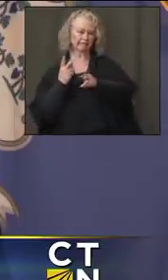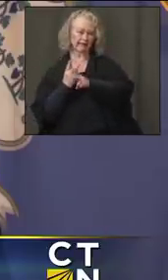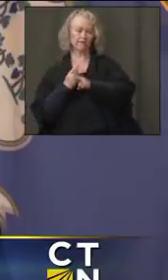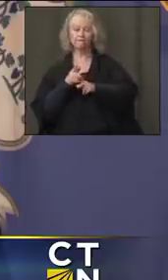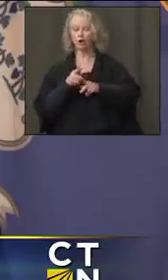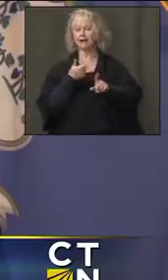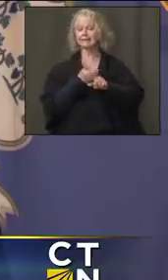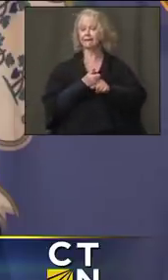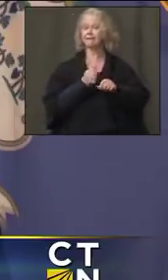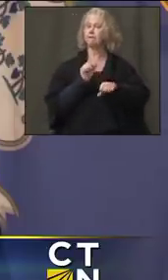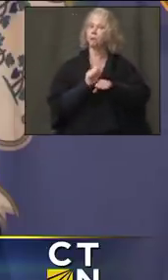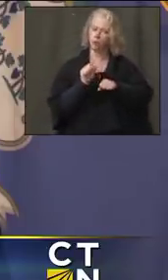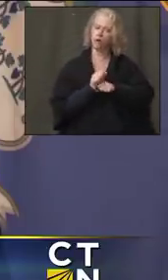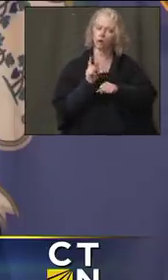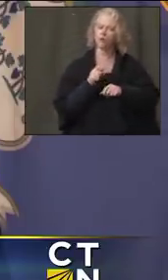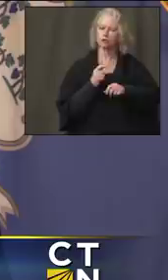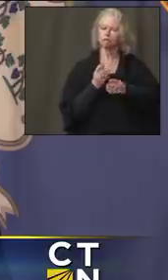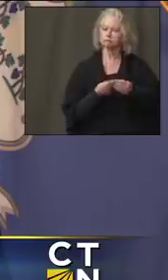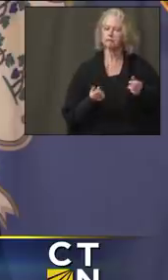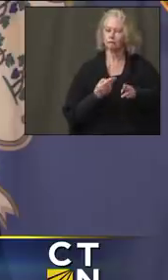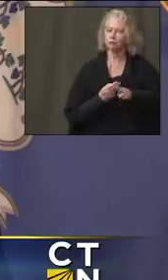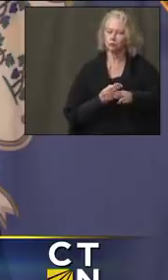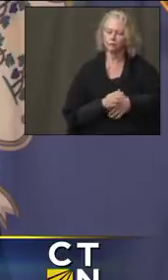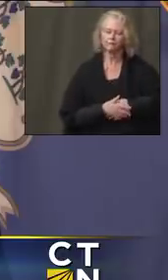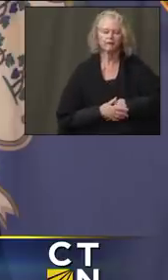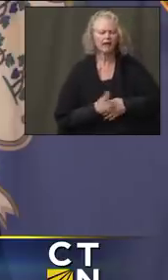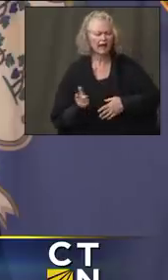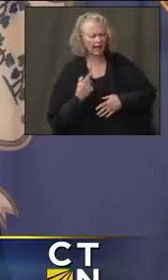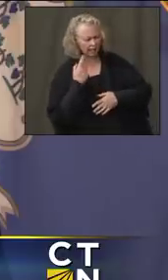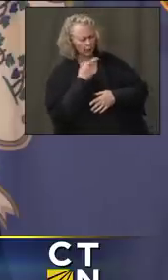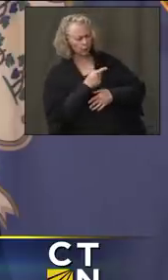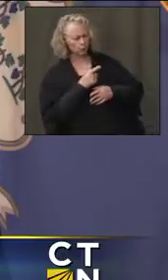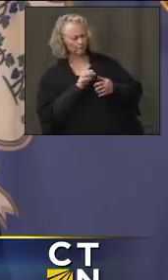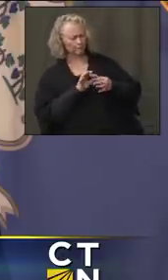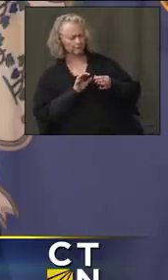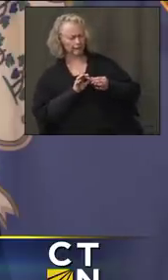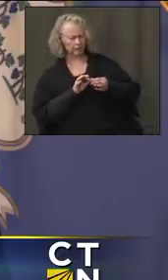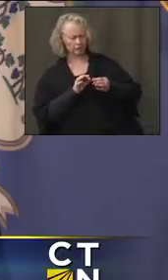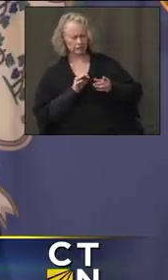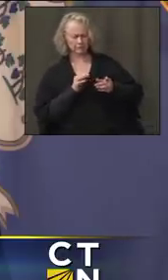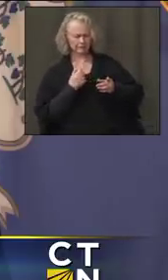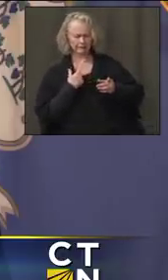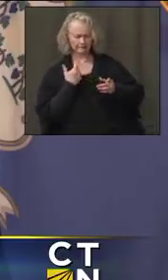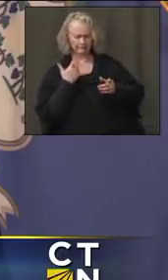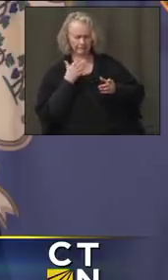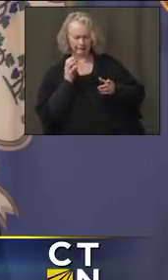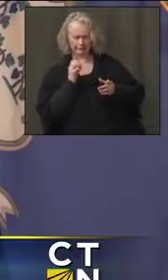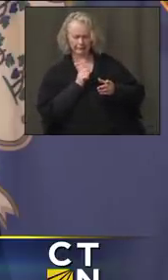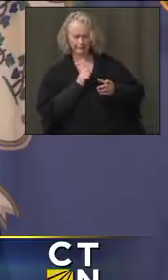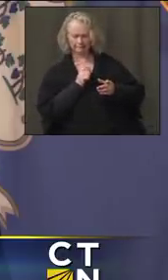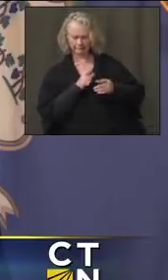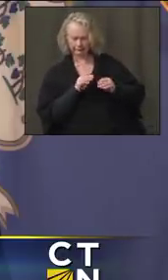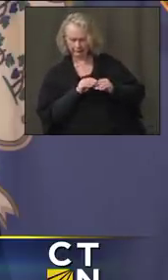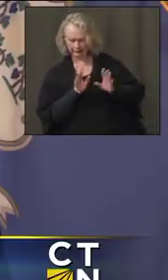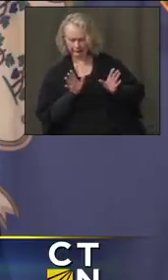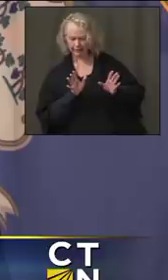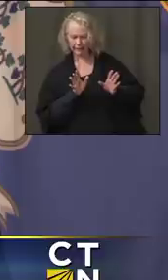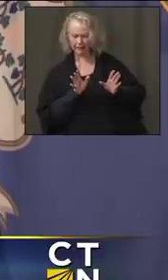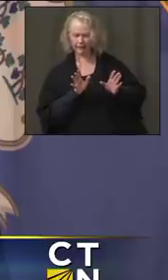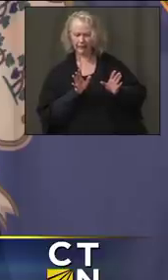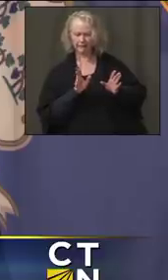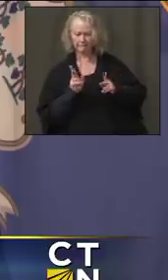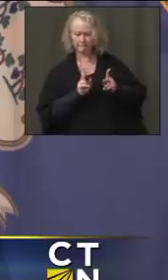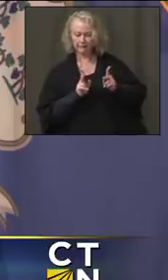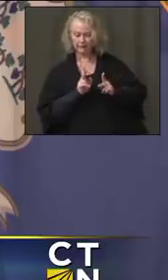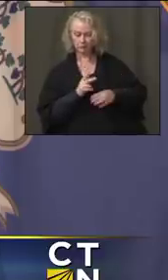soon. Okay, Governor, I think you mentioned this, but I think I didn't hear if you can clarify on this. So people